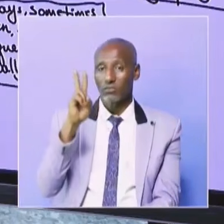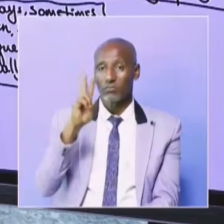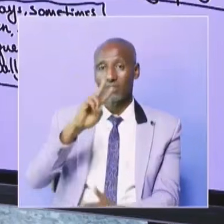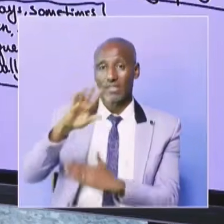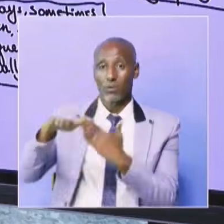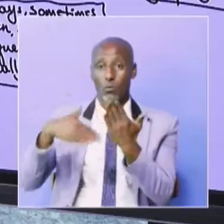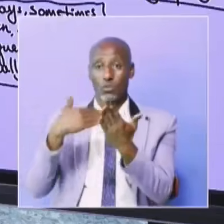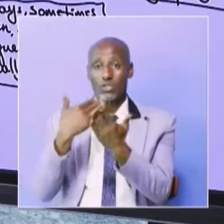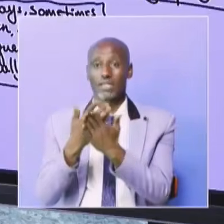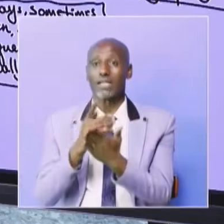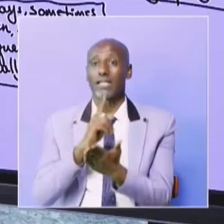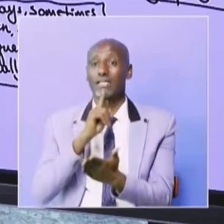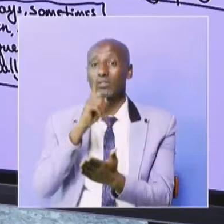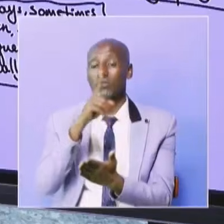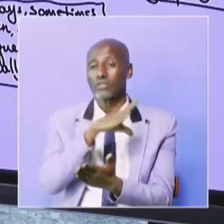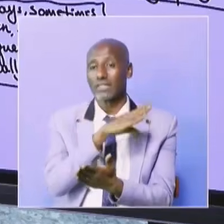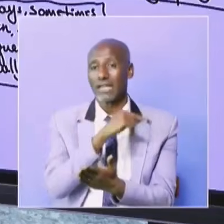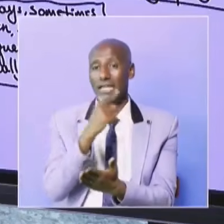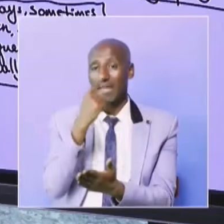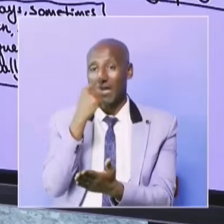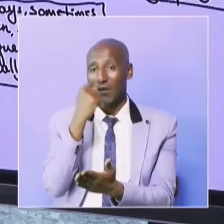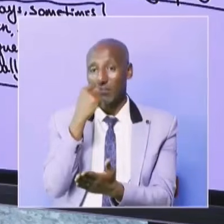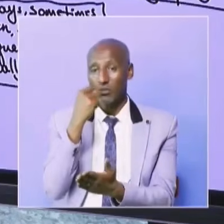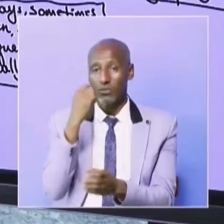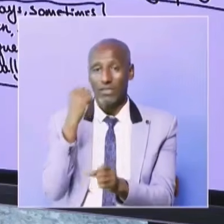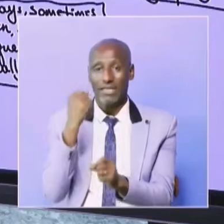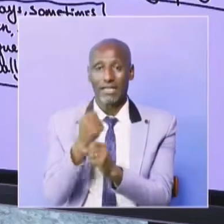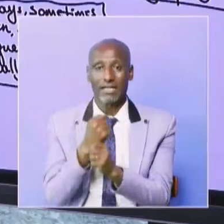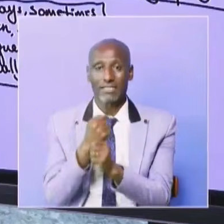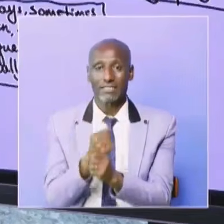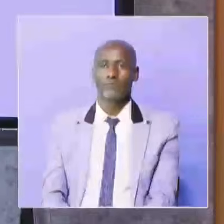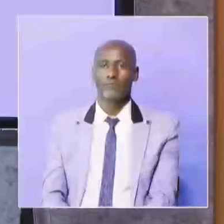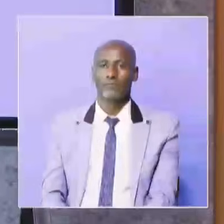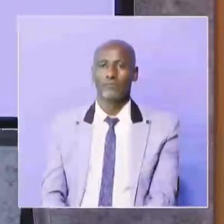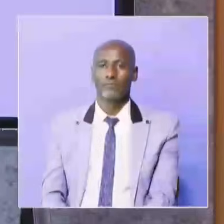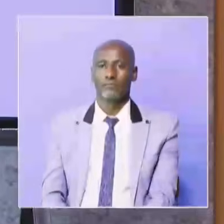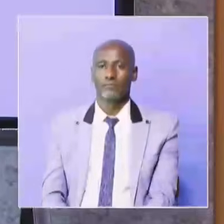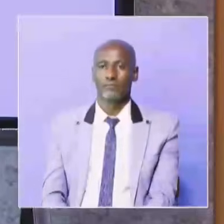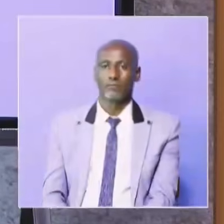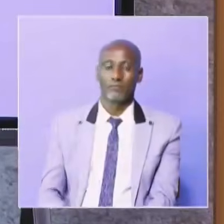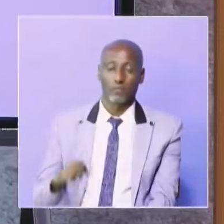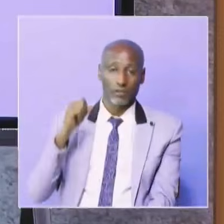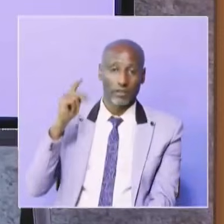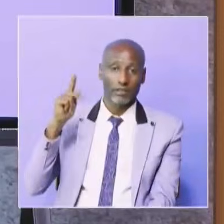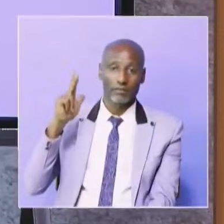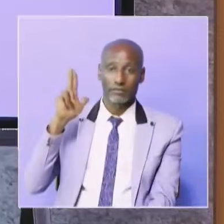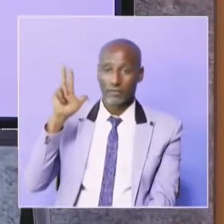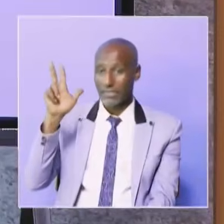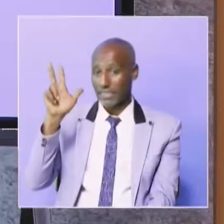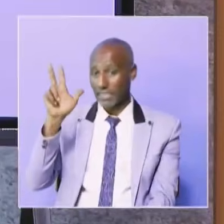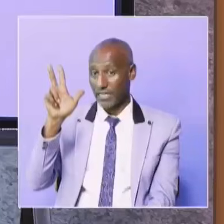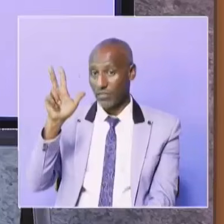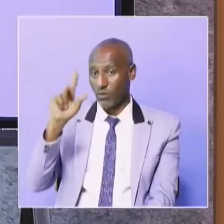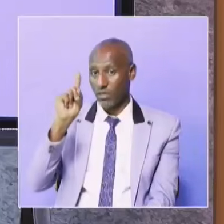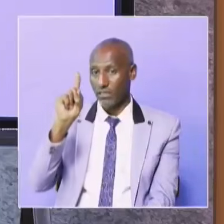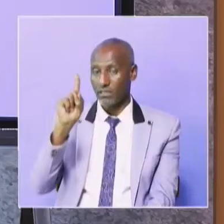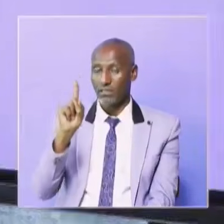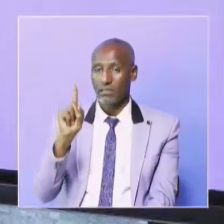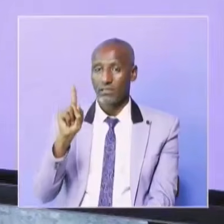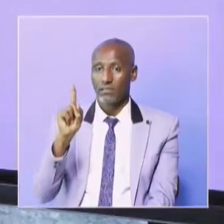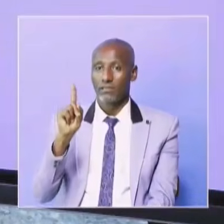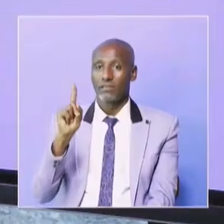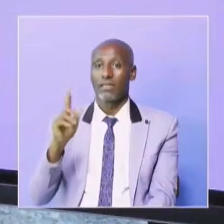truth. Another, habitual action. Let's go. All right. The third one,